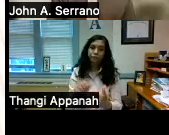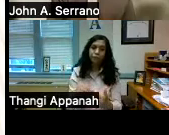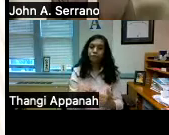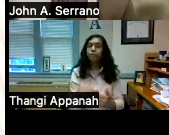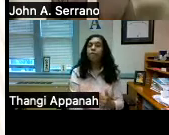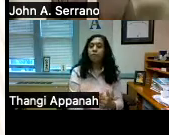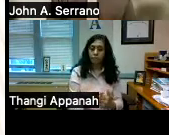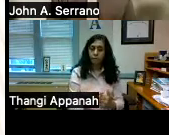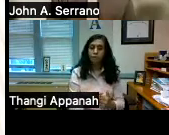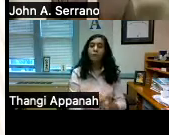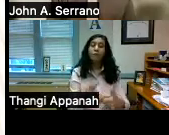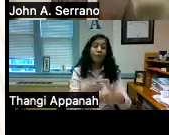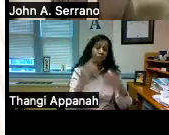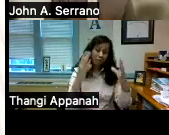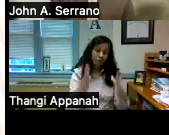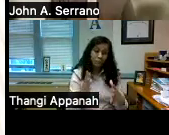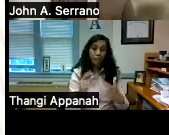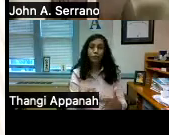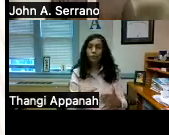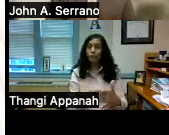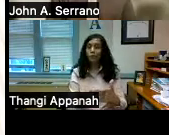involve all of the stakeholders.